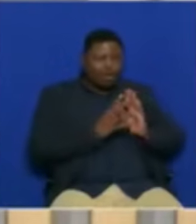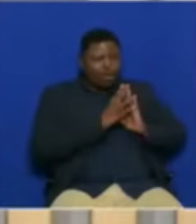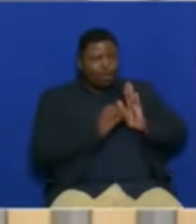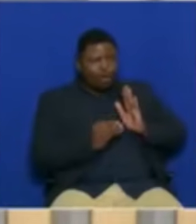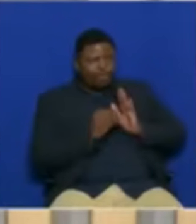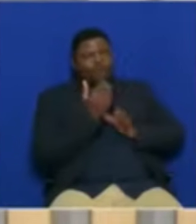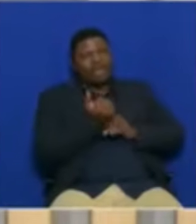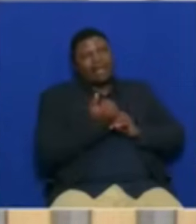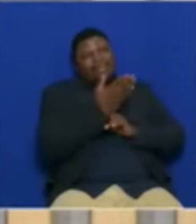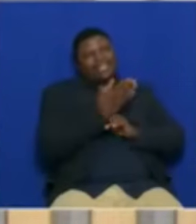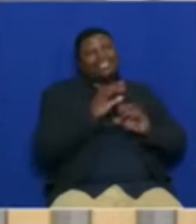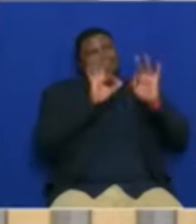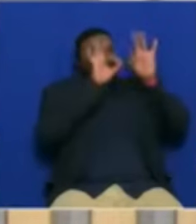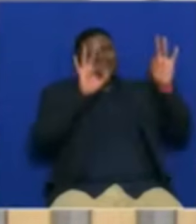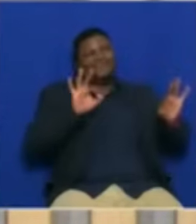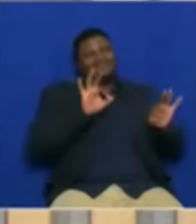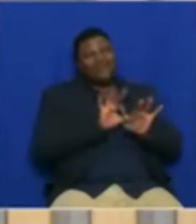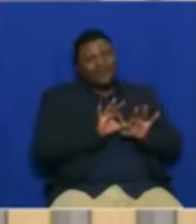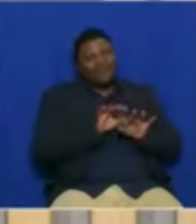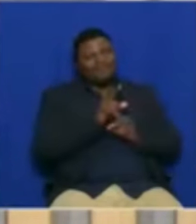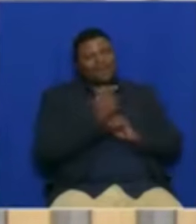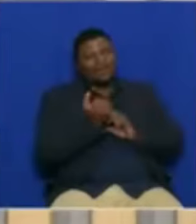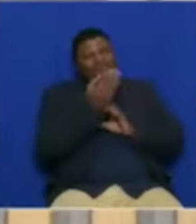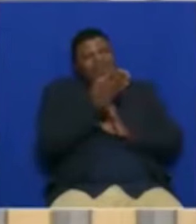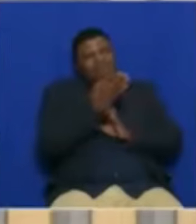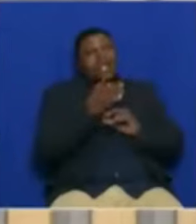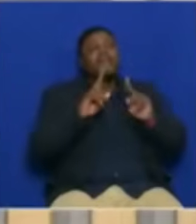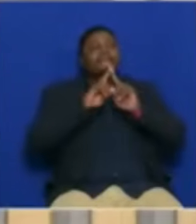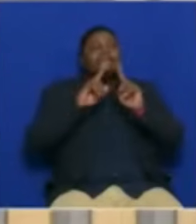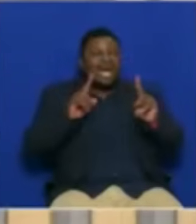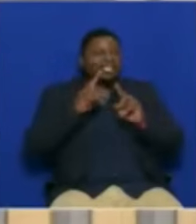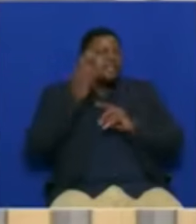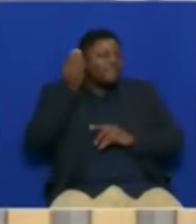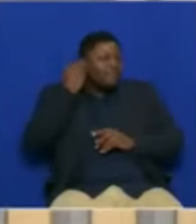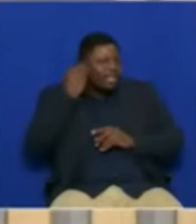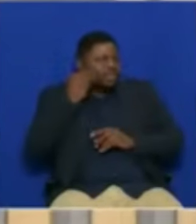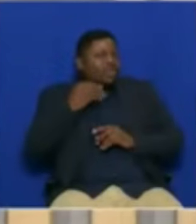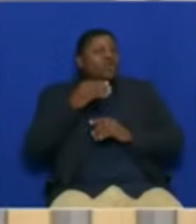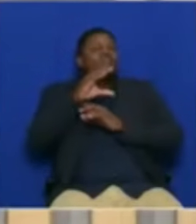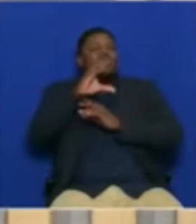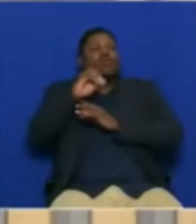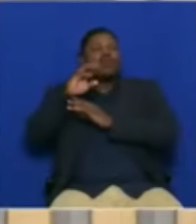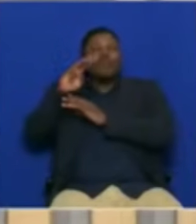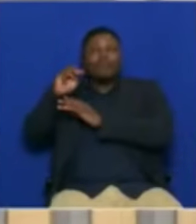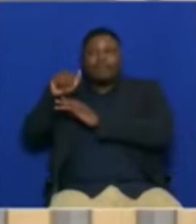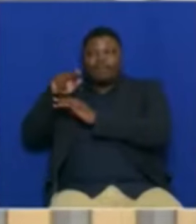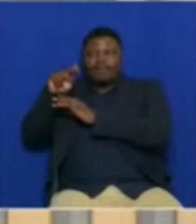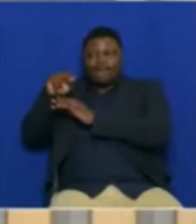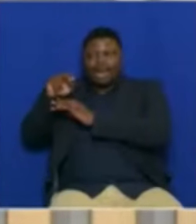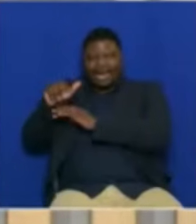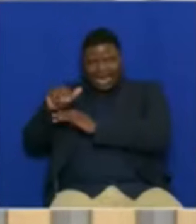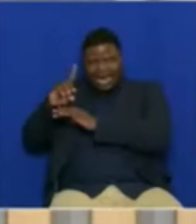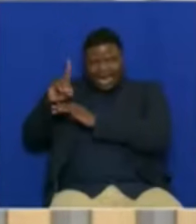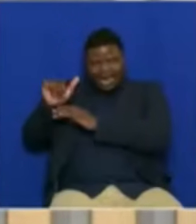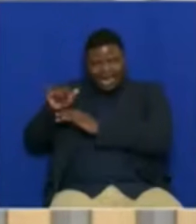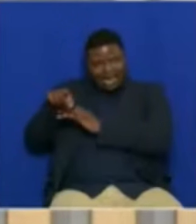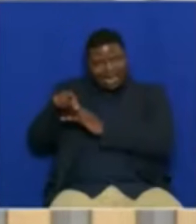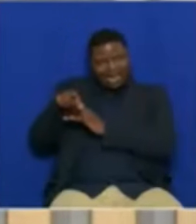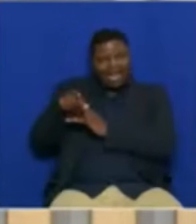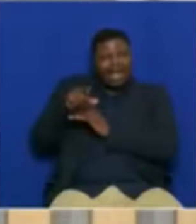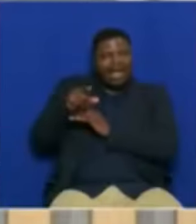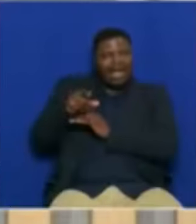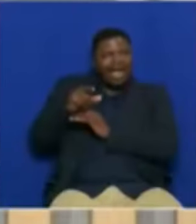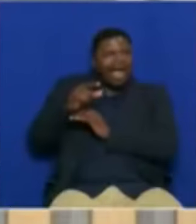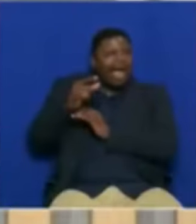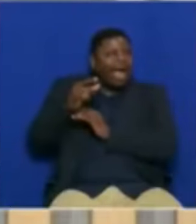your commander would not be there. I'm just saying now what should have been done, not to manipulate the system. Okay. So this is what should have been